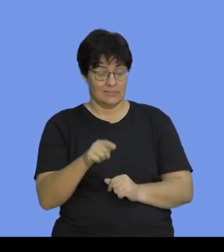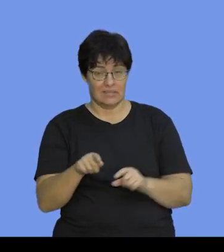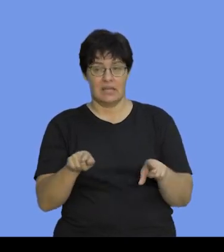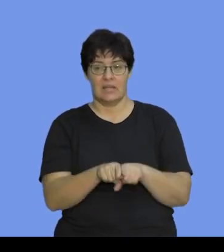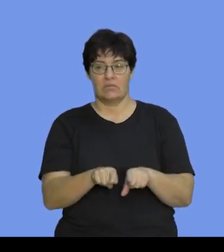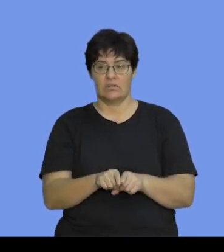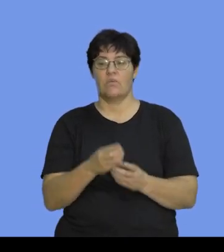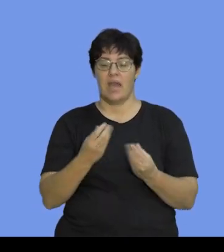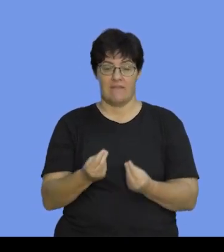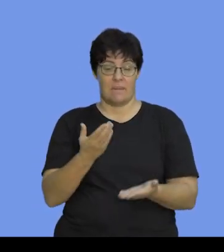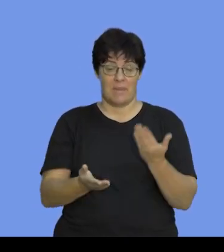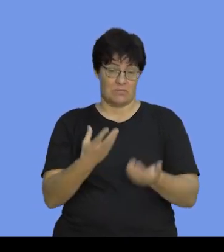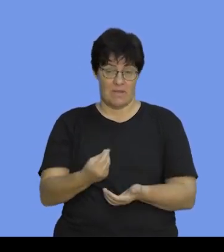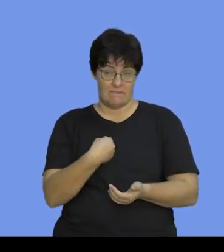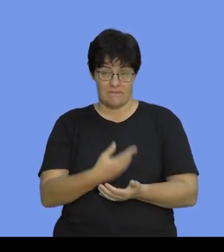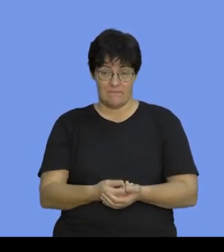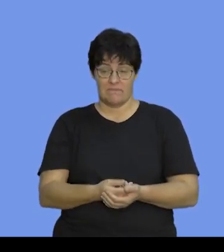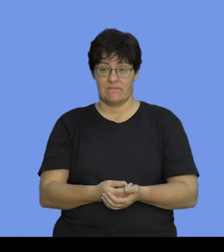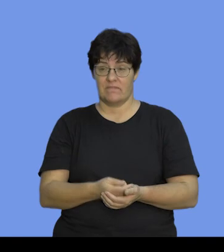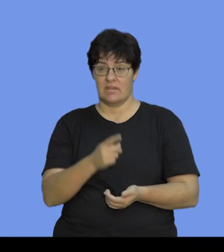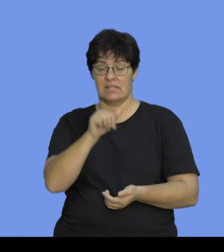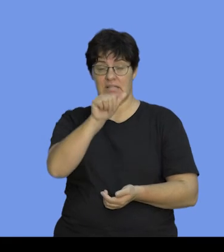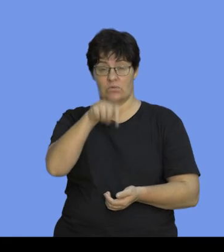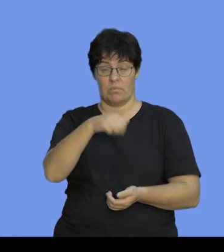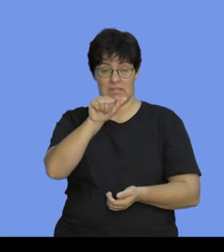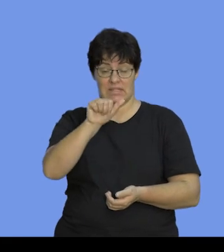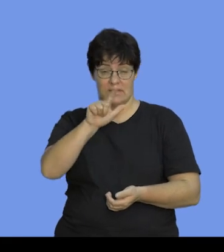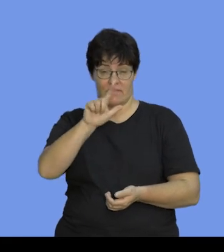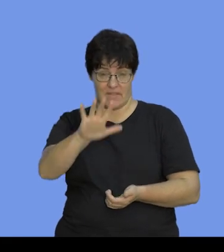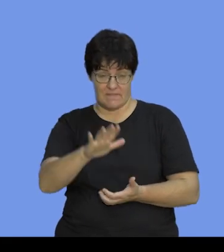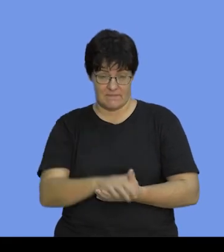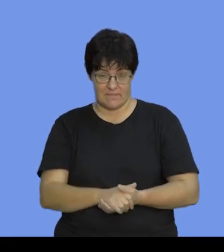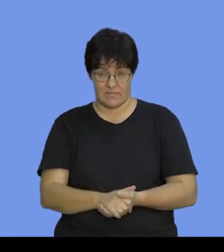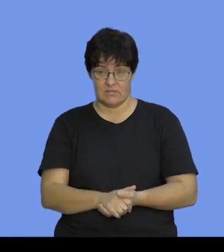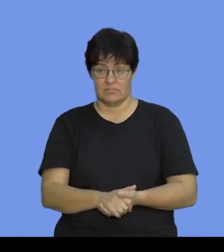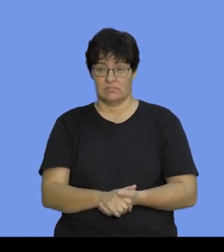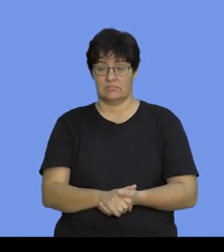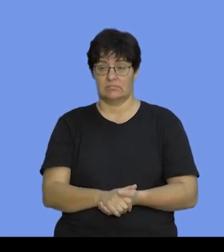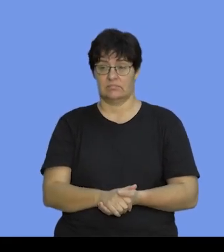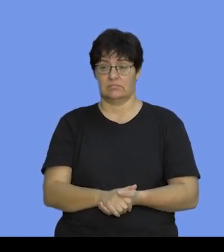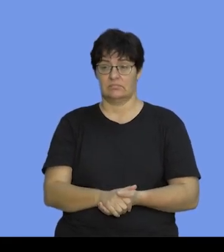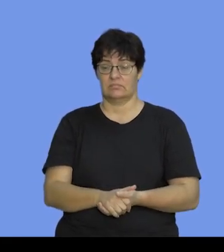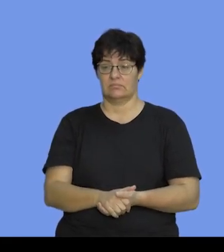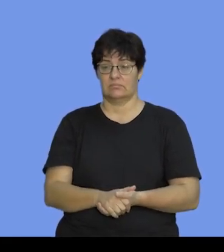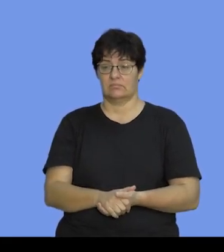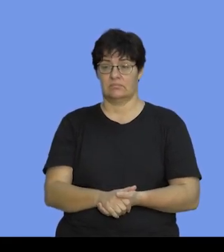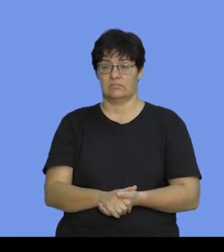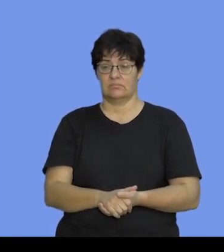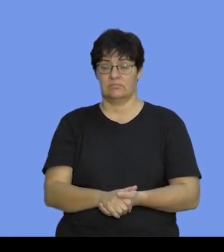is equals to, we have the mass is given 6.675, right?